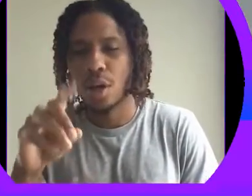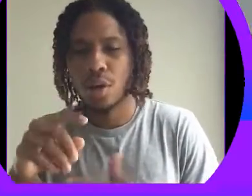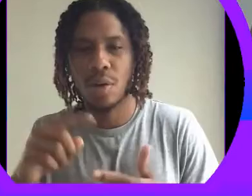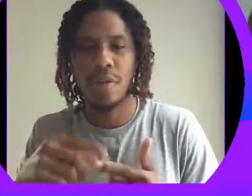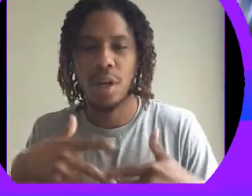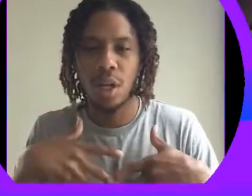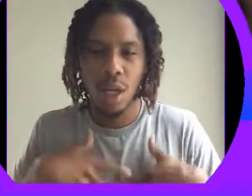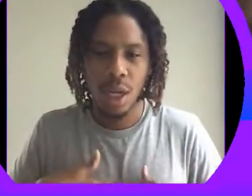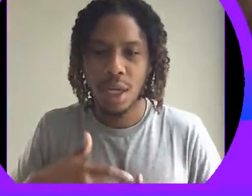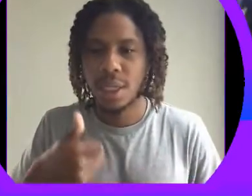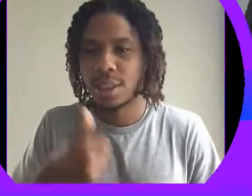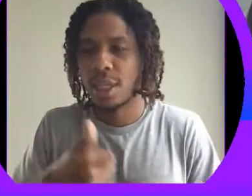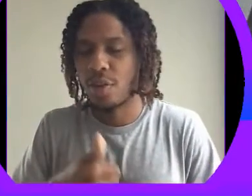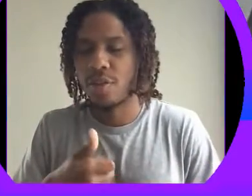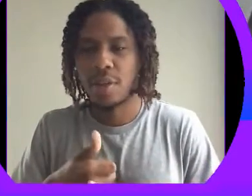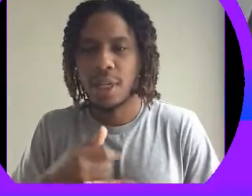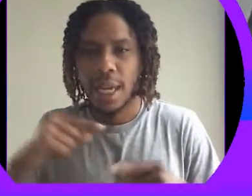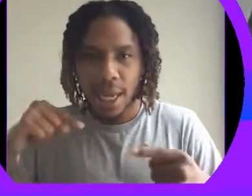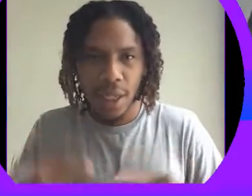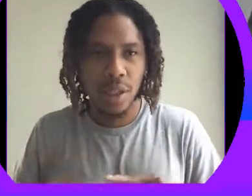meltdowns, our self-injury,